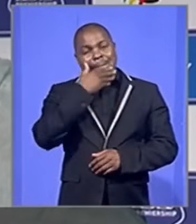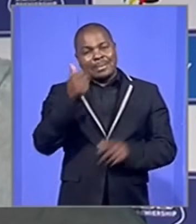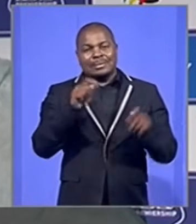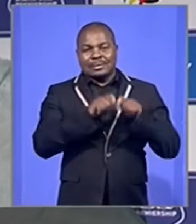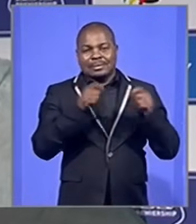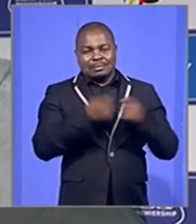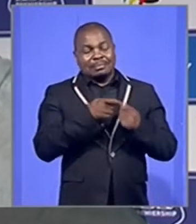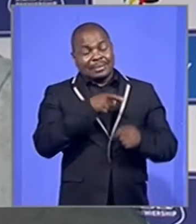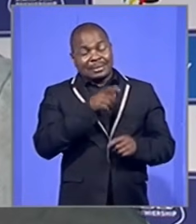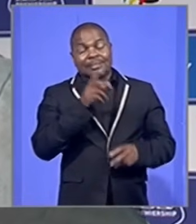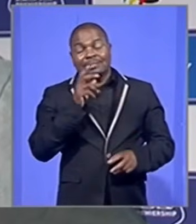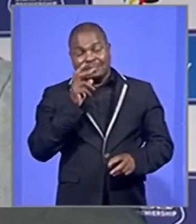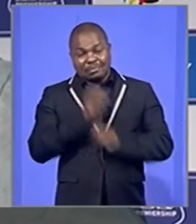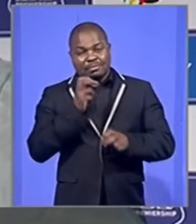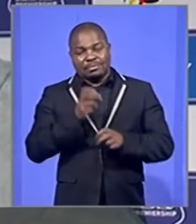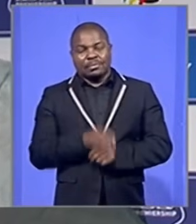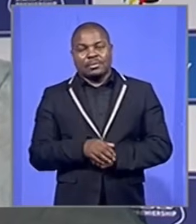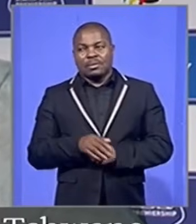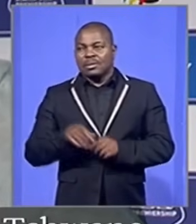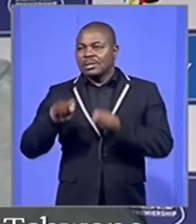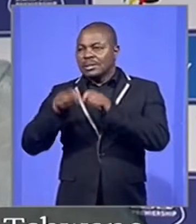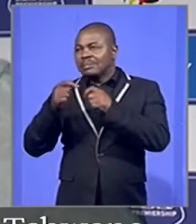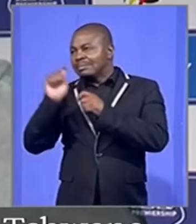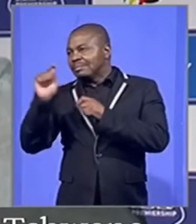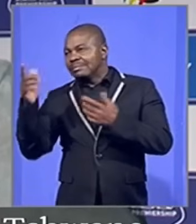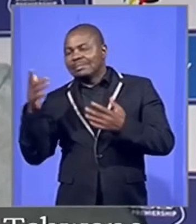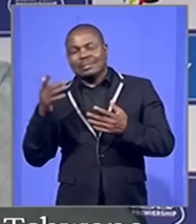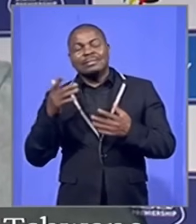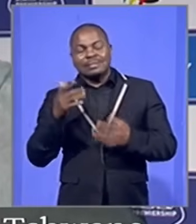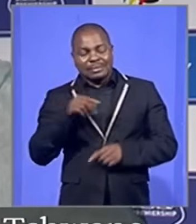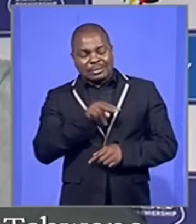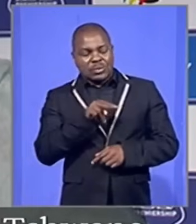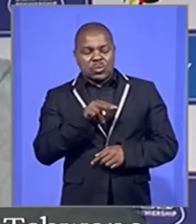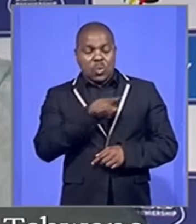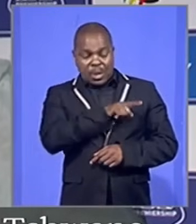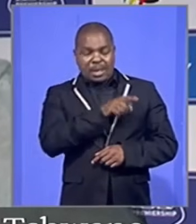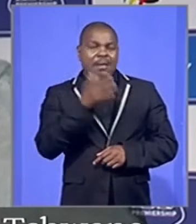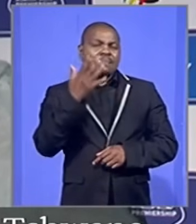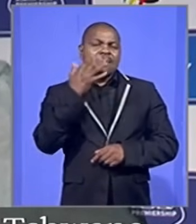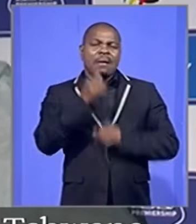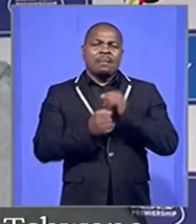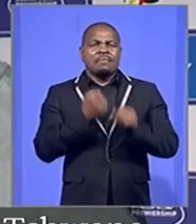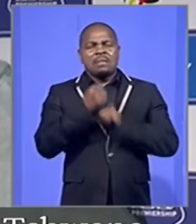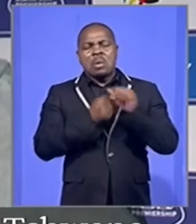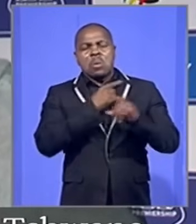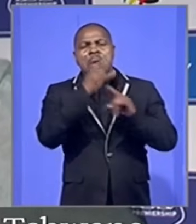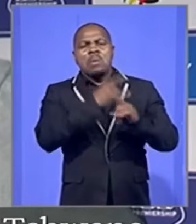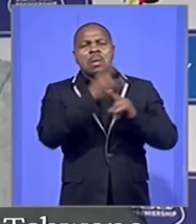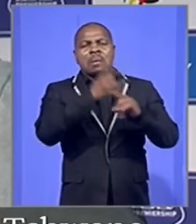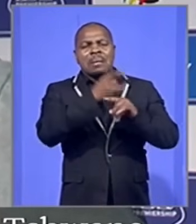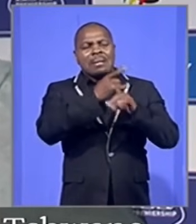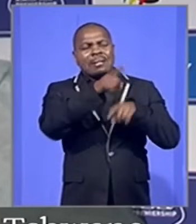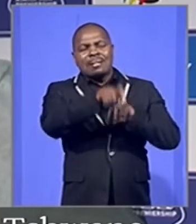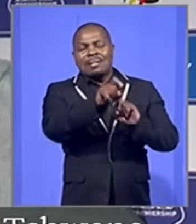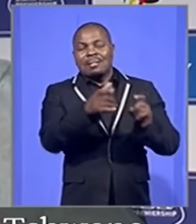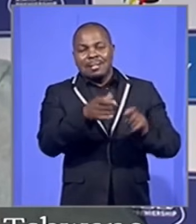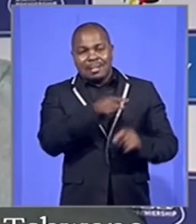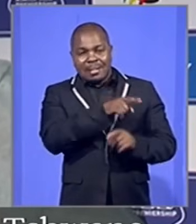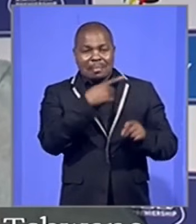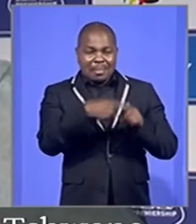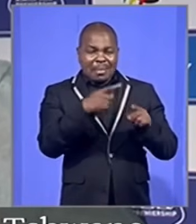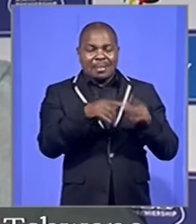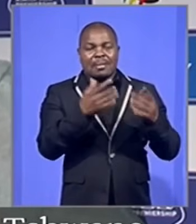very difficult for the rest of the teams. That's why they've won the league the last 4 or 5 years, you know. Playing fields are much more level a few years back,